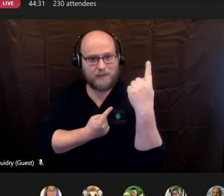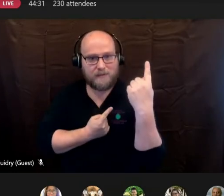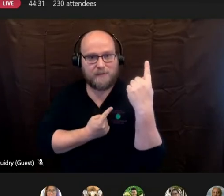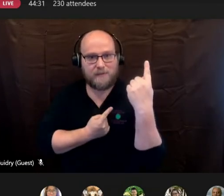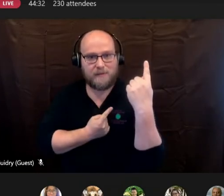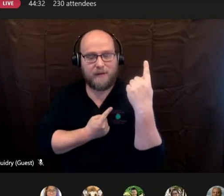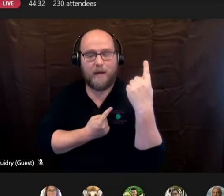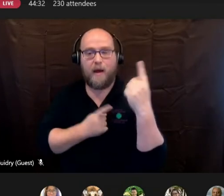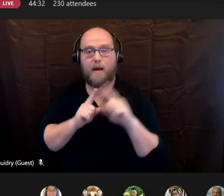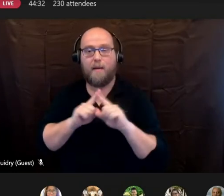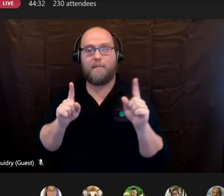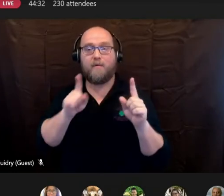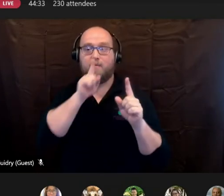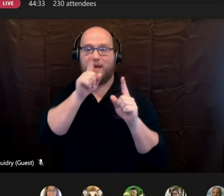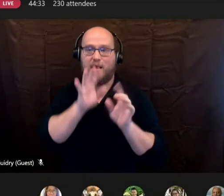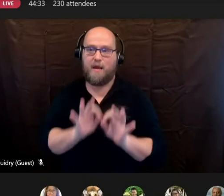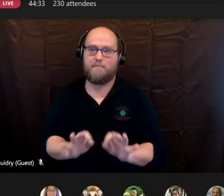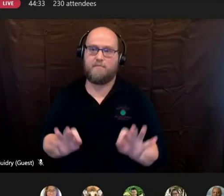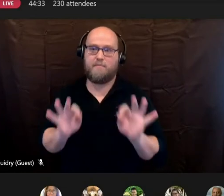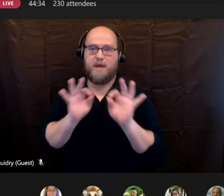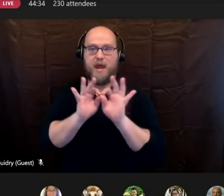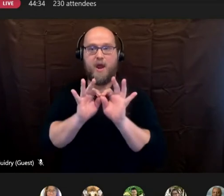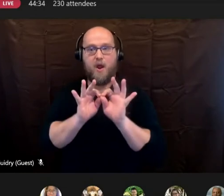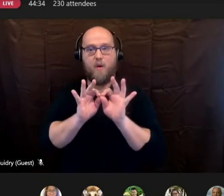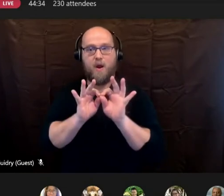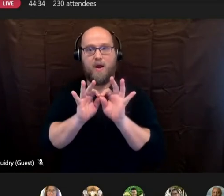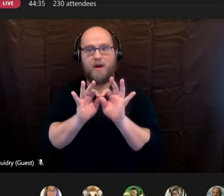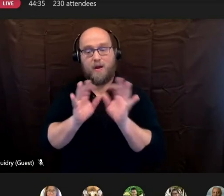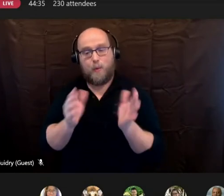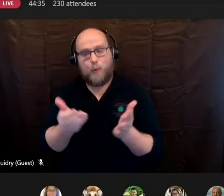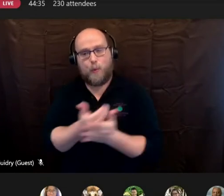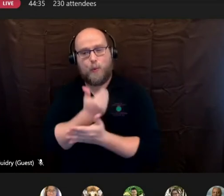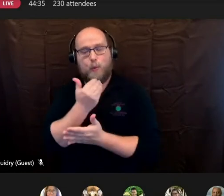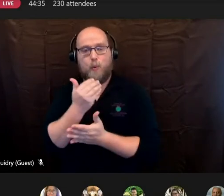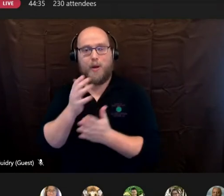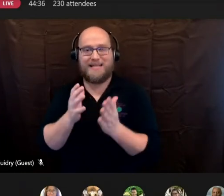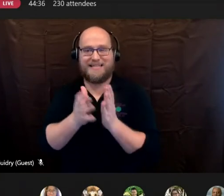if not a new skill set, for being flexible yet nimble.